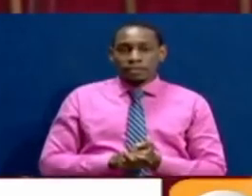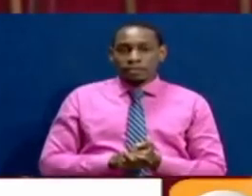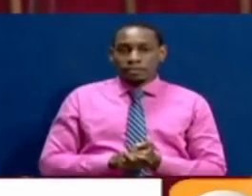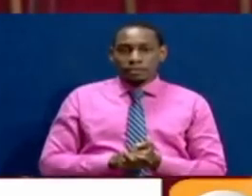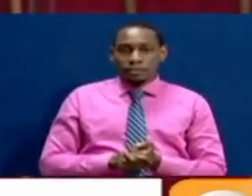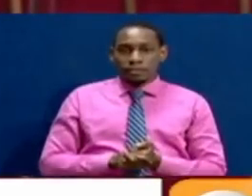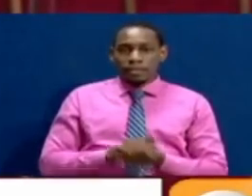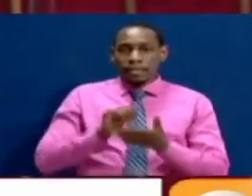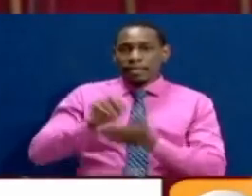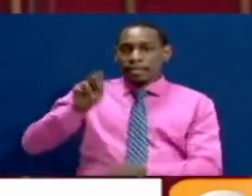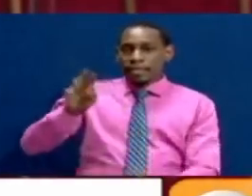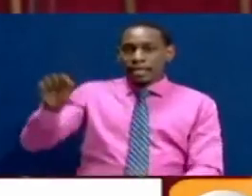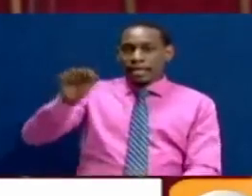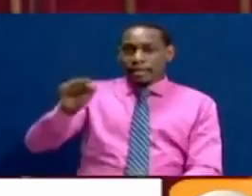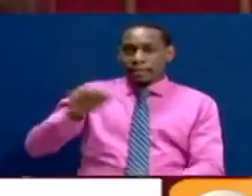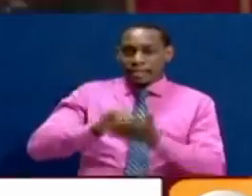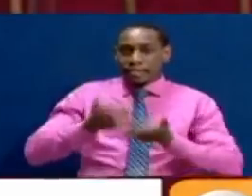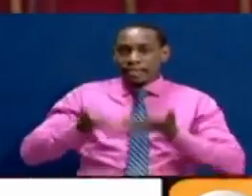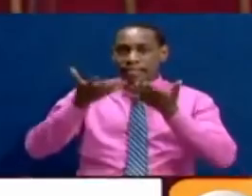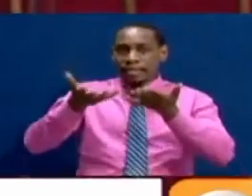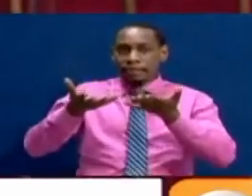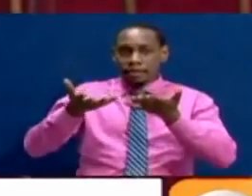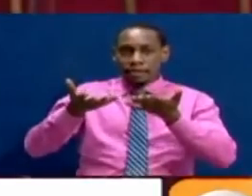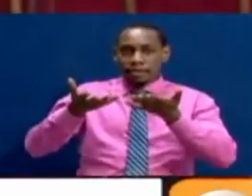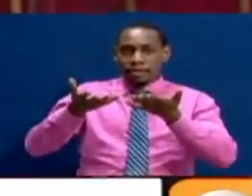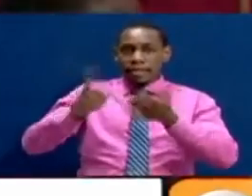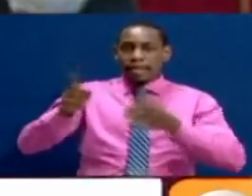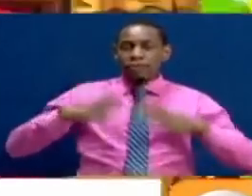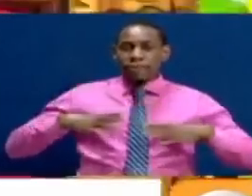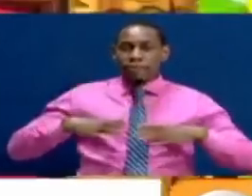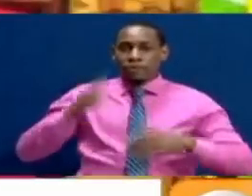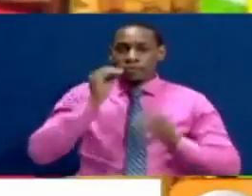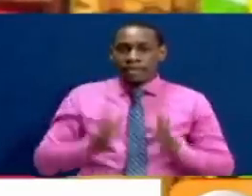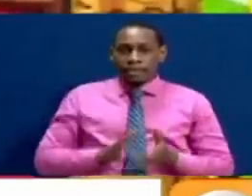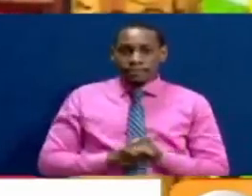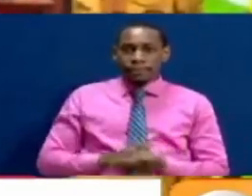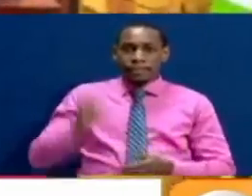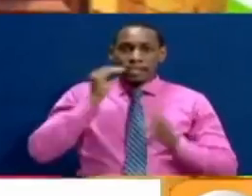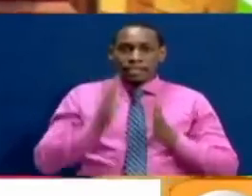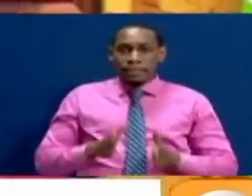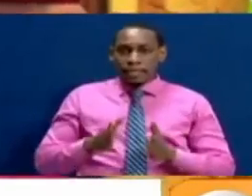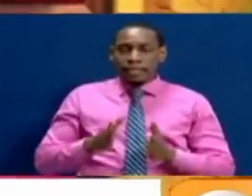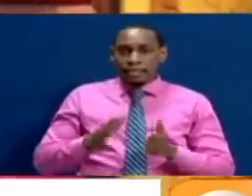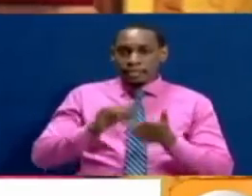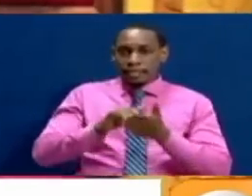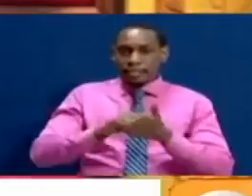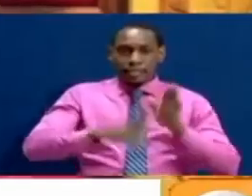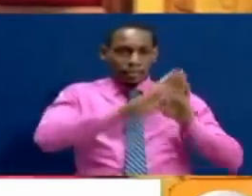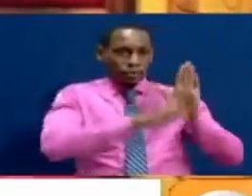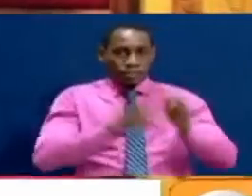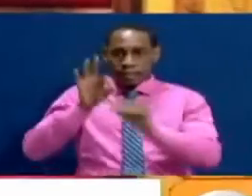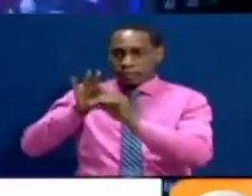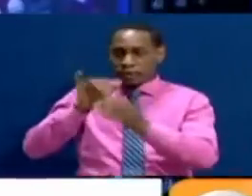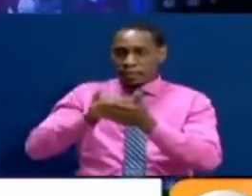sir, that NMS will deliver to Nairobians, Mr. Speaker, sir. The Speaker set out the rules to be followed in